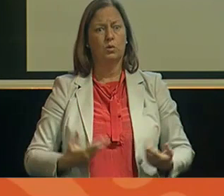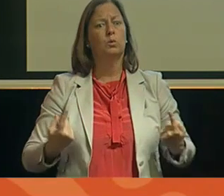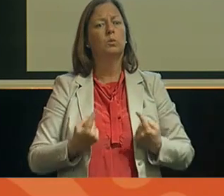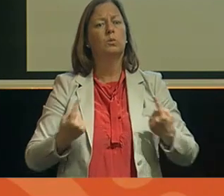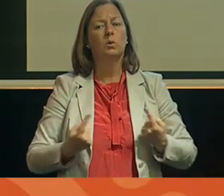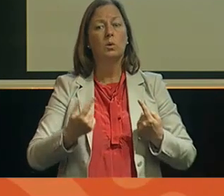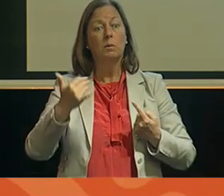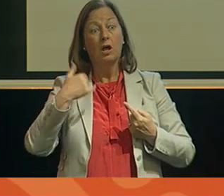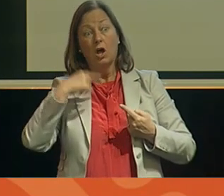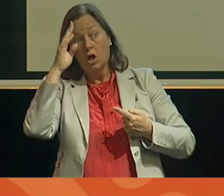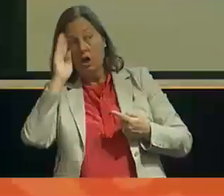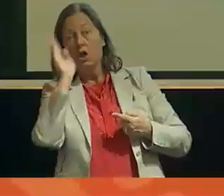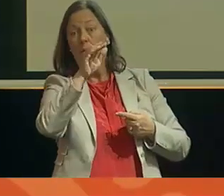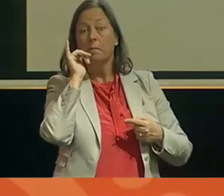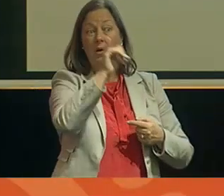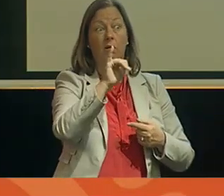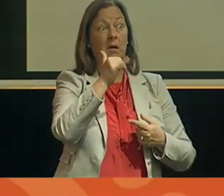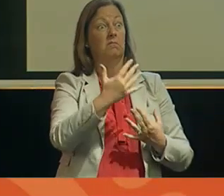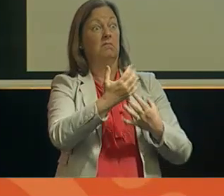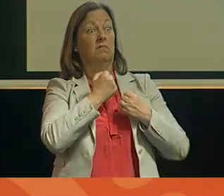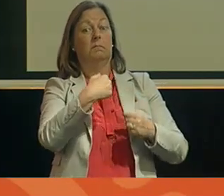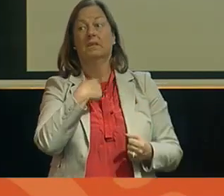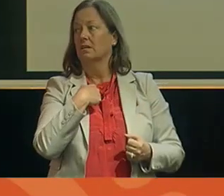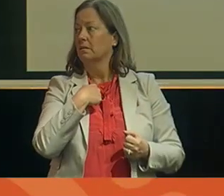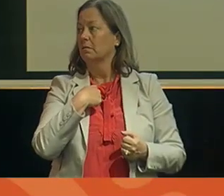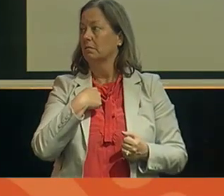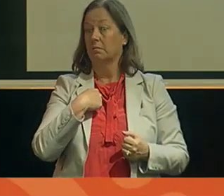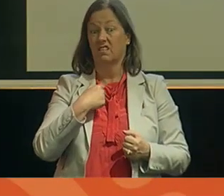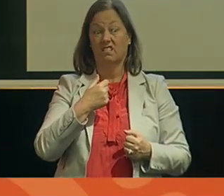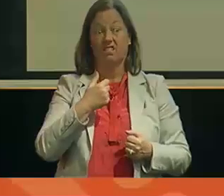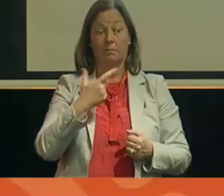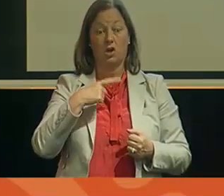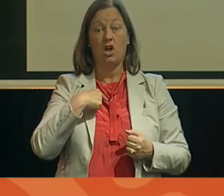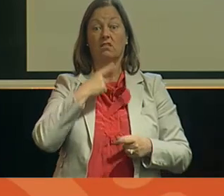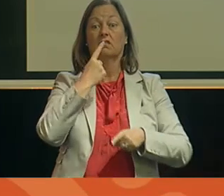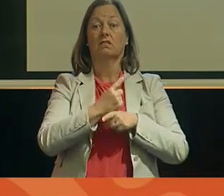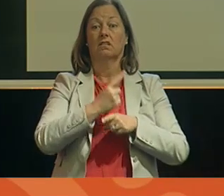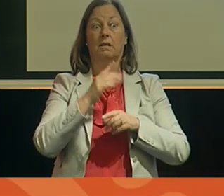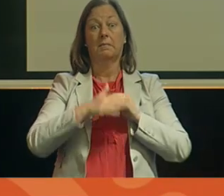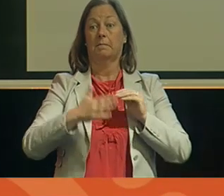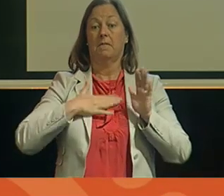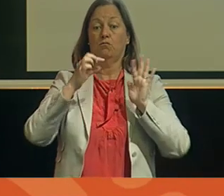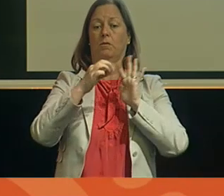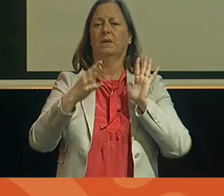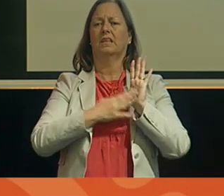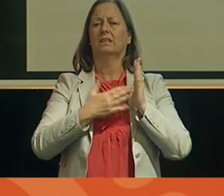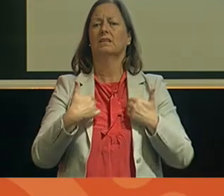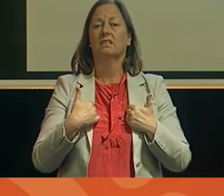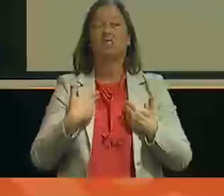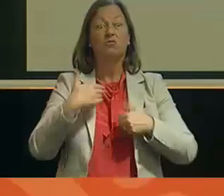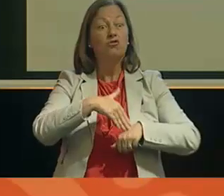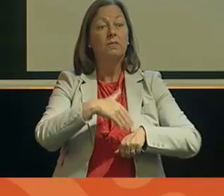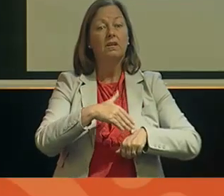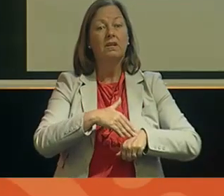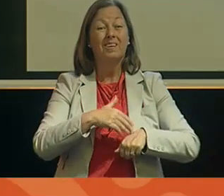when I go back home now in the airport, I can be arrested because I just mentioned about my Prime Minister. Which frankly saying, I